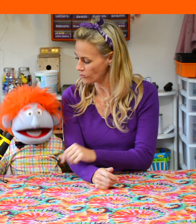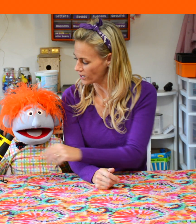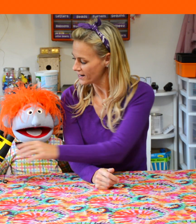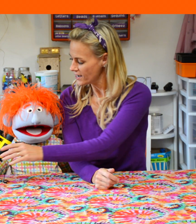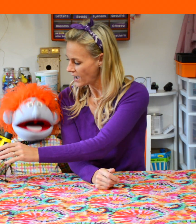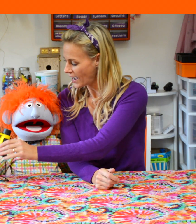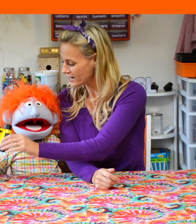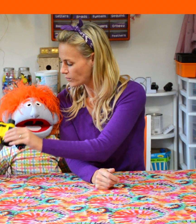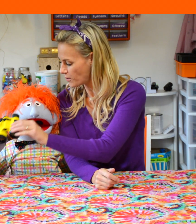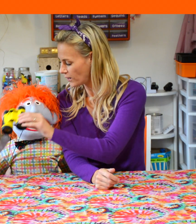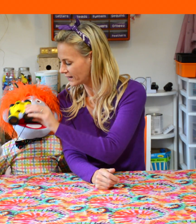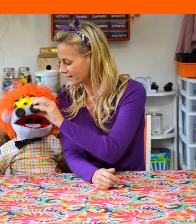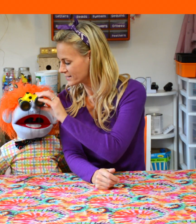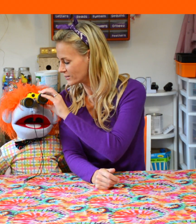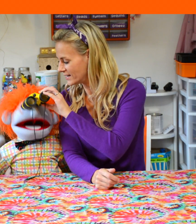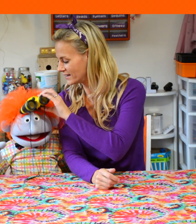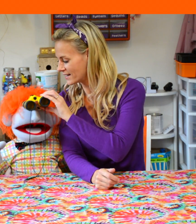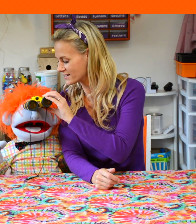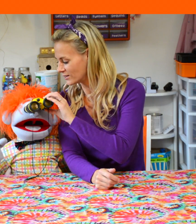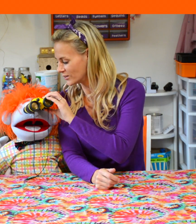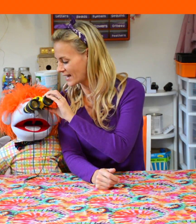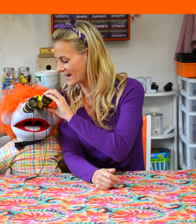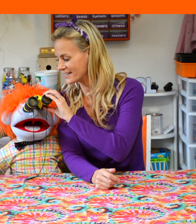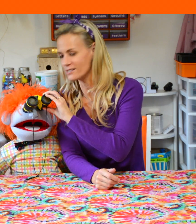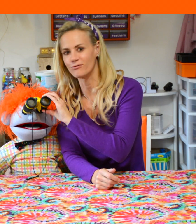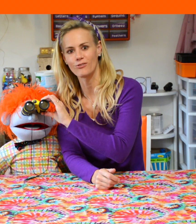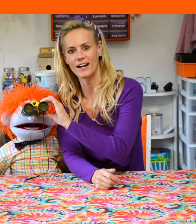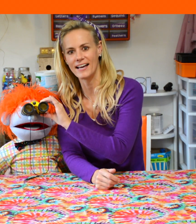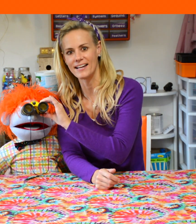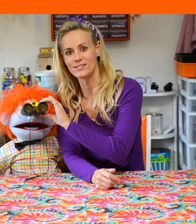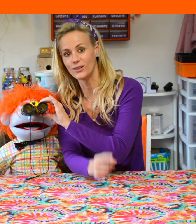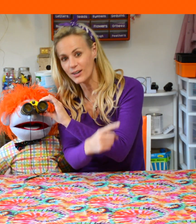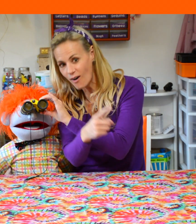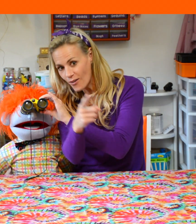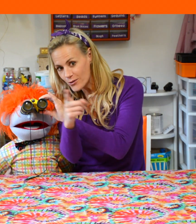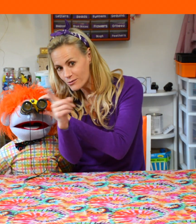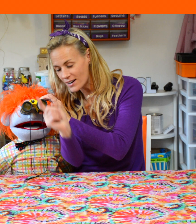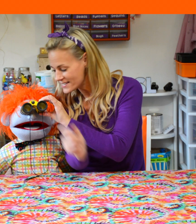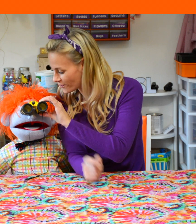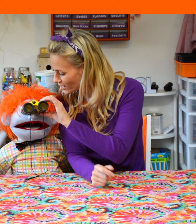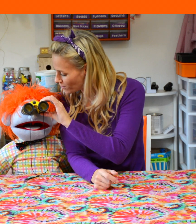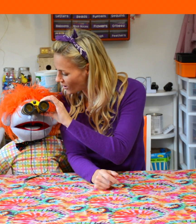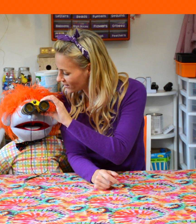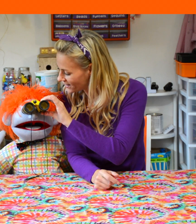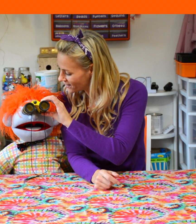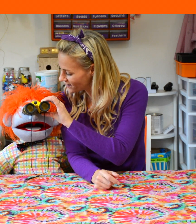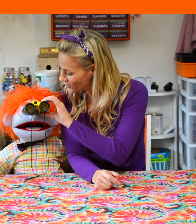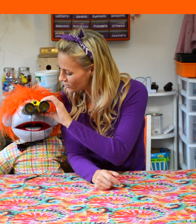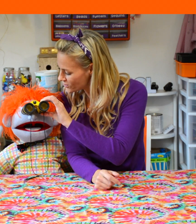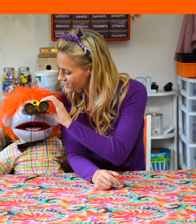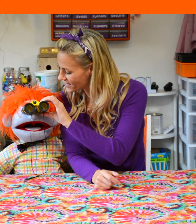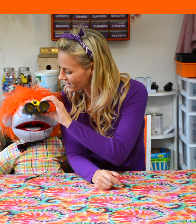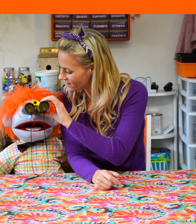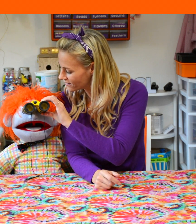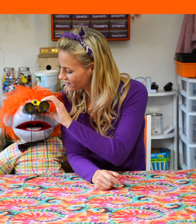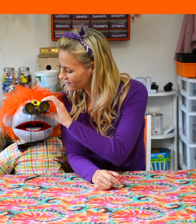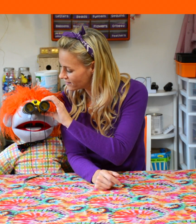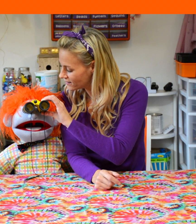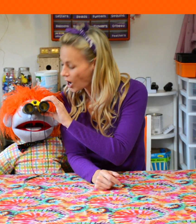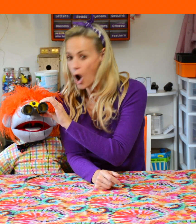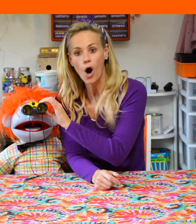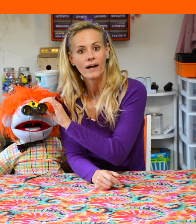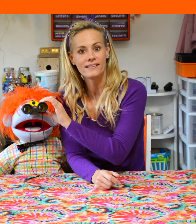Hi, I know what Polly likes to do. He likes to look at his friends. Look at all those friends out there, Polly. Who do you see?